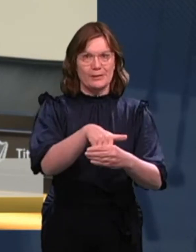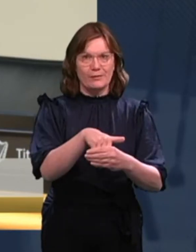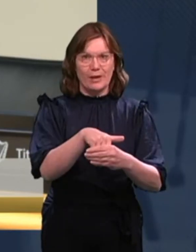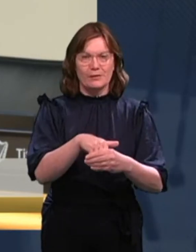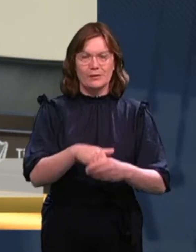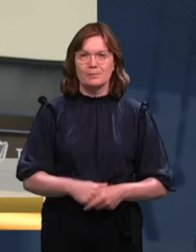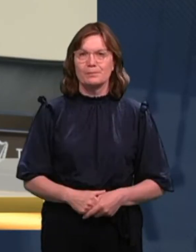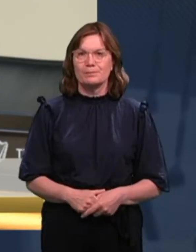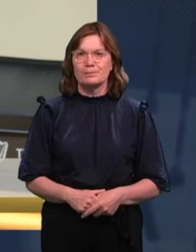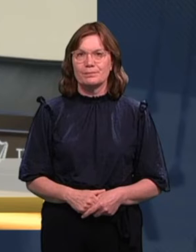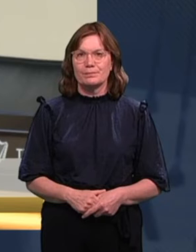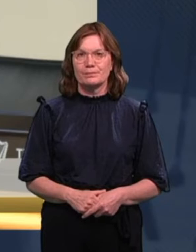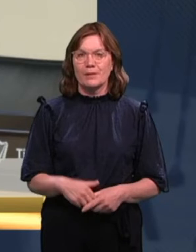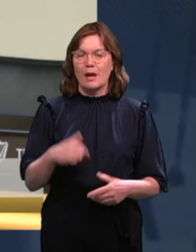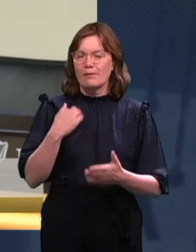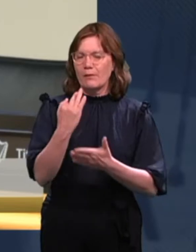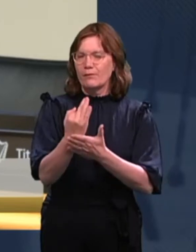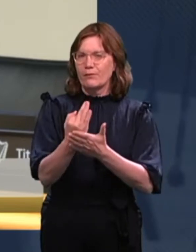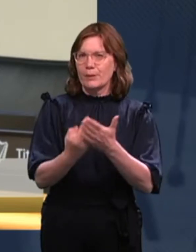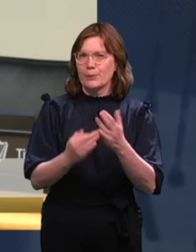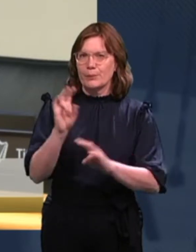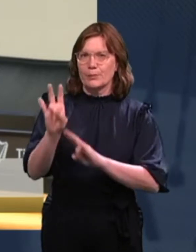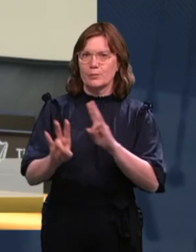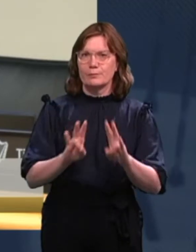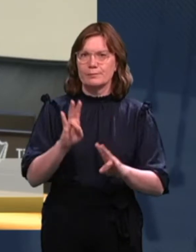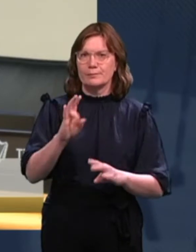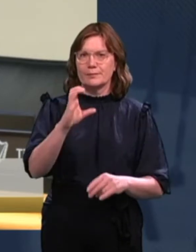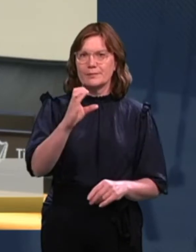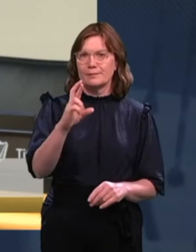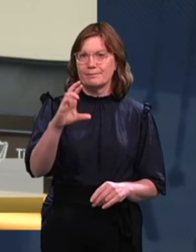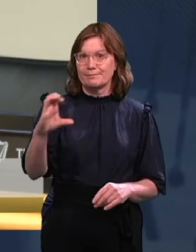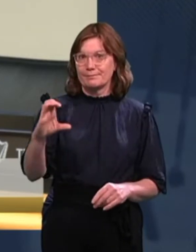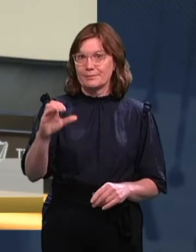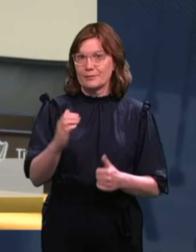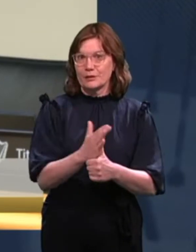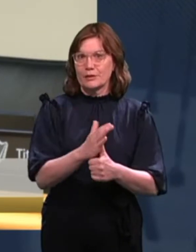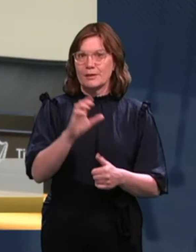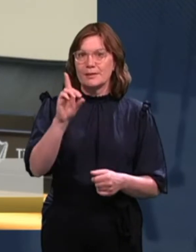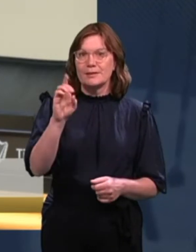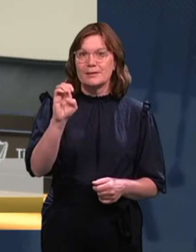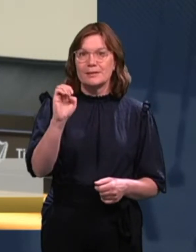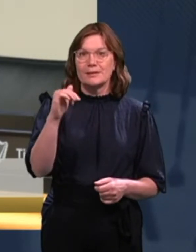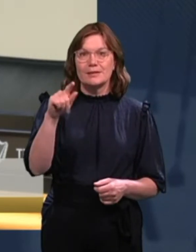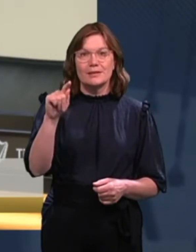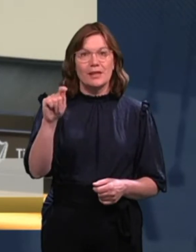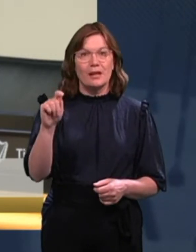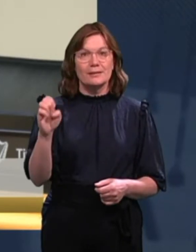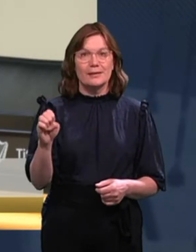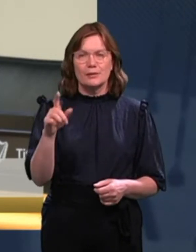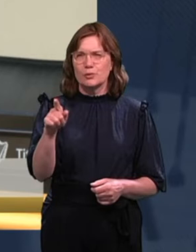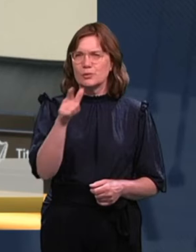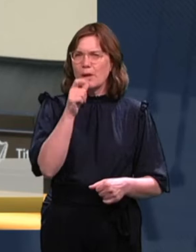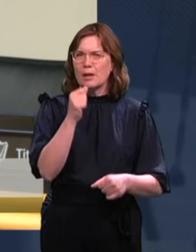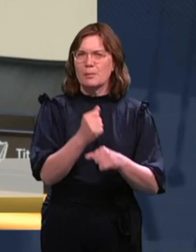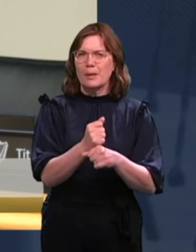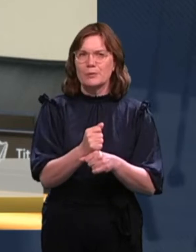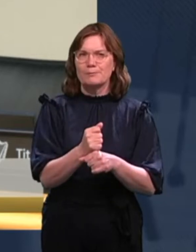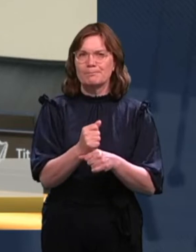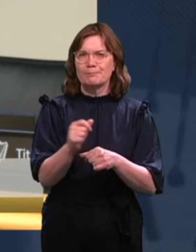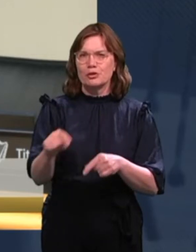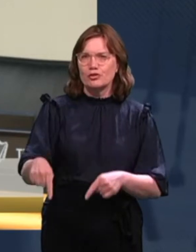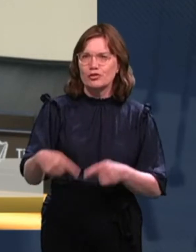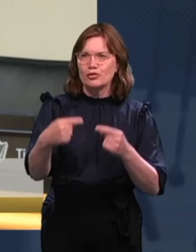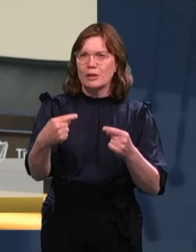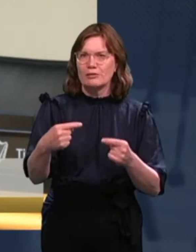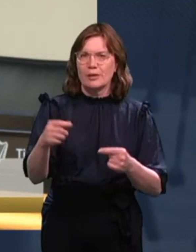few questions, and I'm going to start with the Central Remedial Clinic. So Dante, you spoke about the challenges just in finding